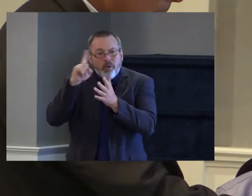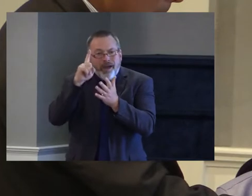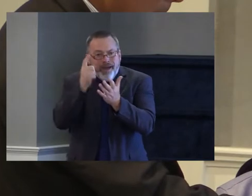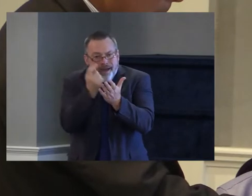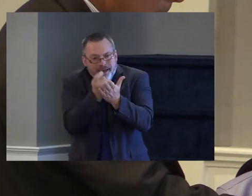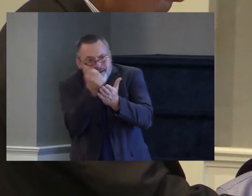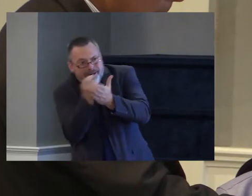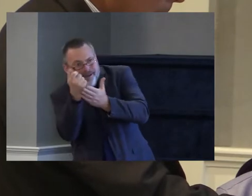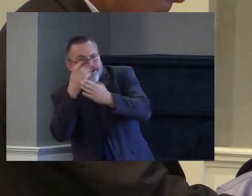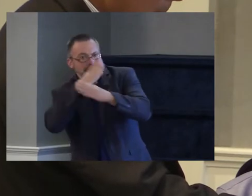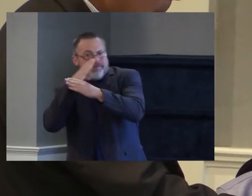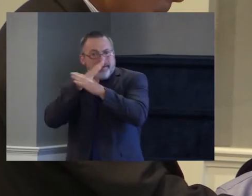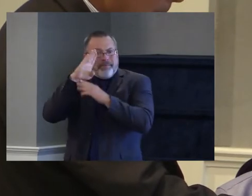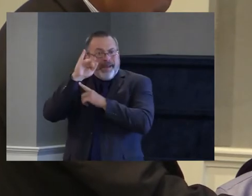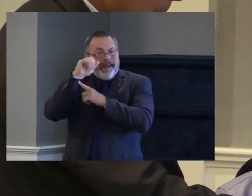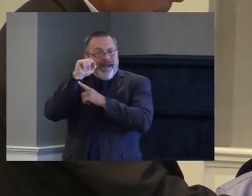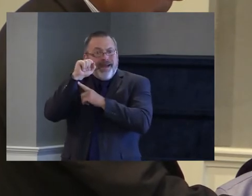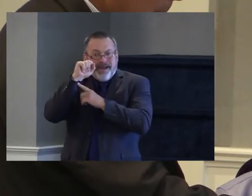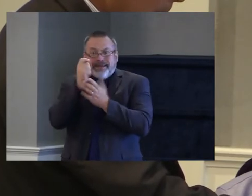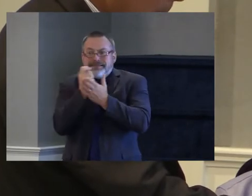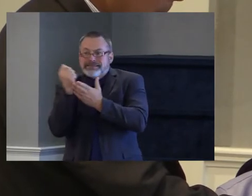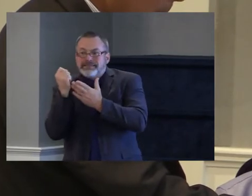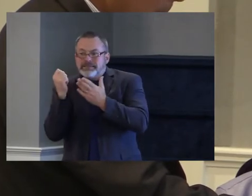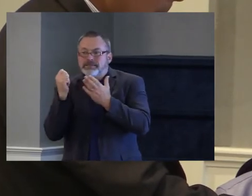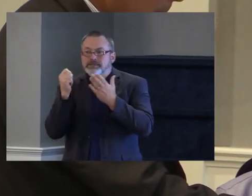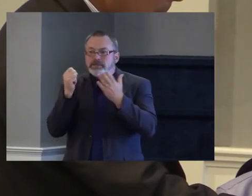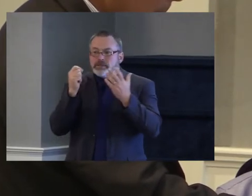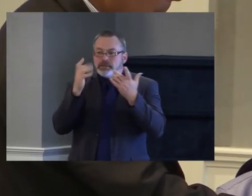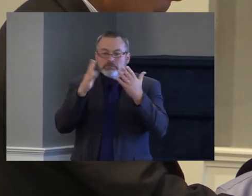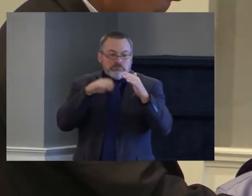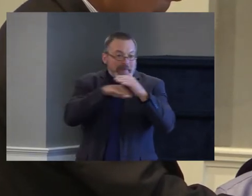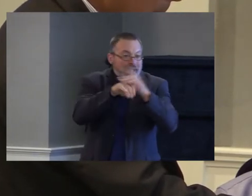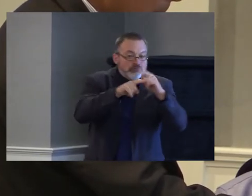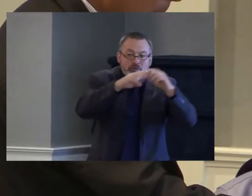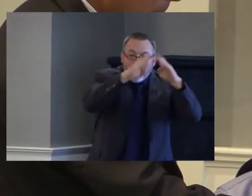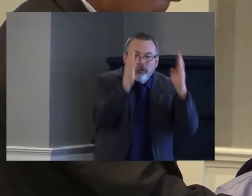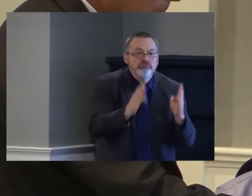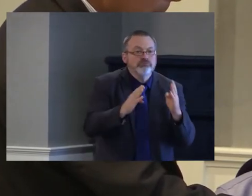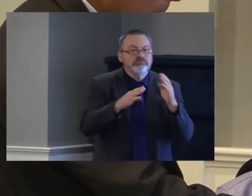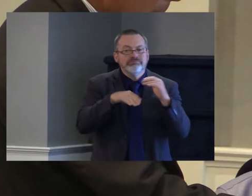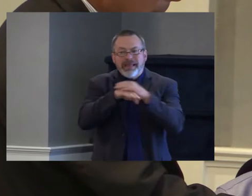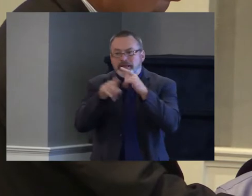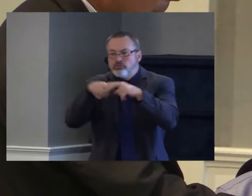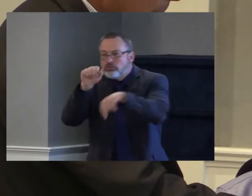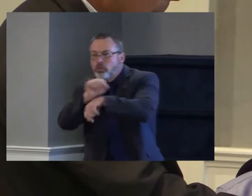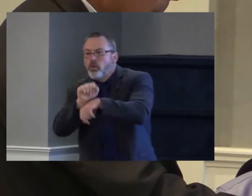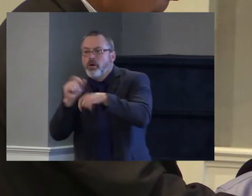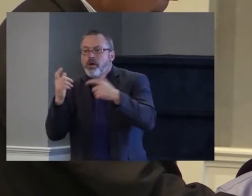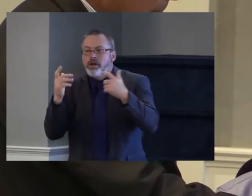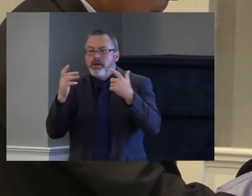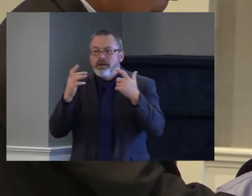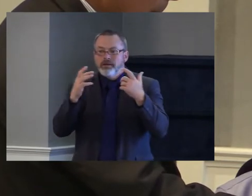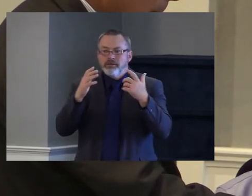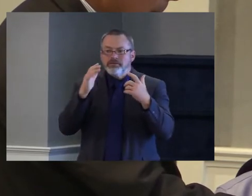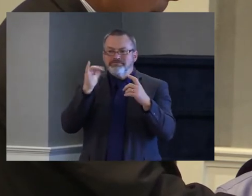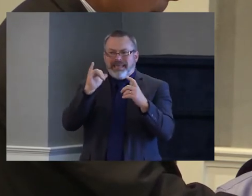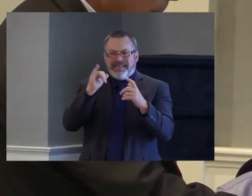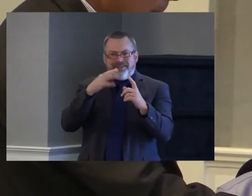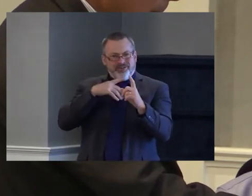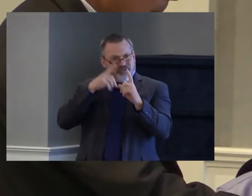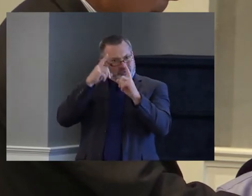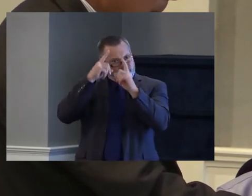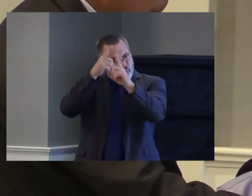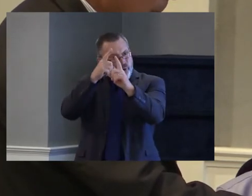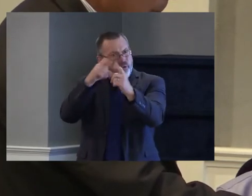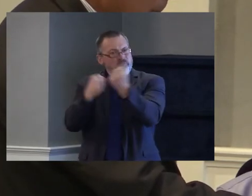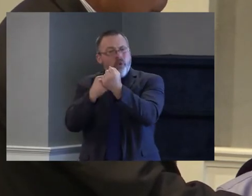home and community-based services. To support these goals, we must address the issues we heard about today. And we must